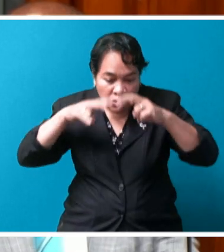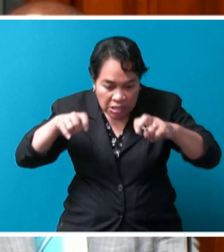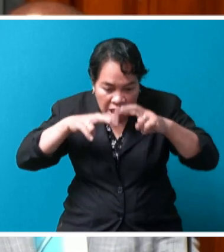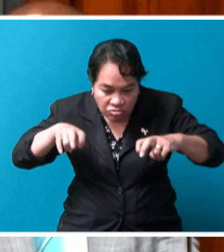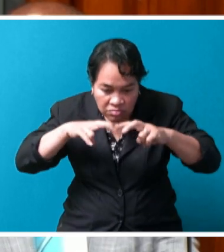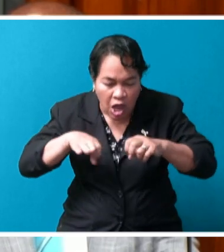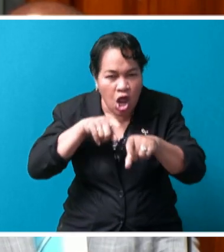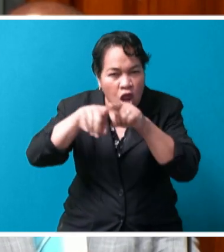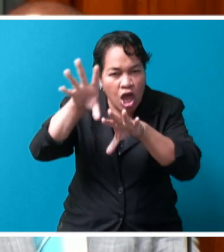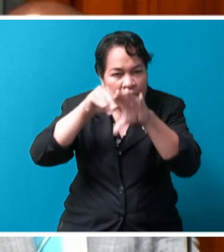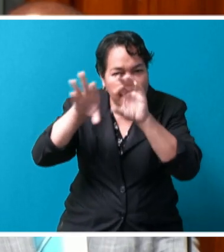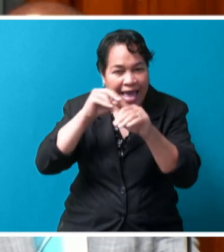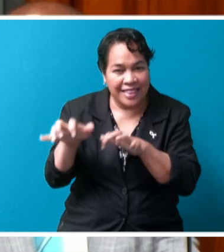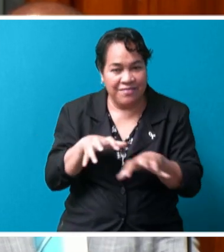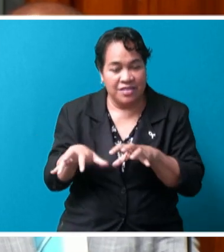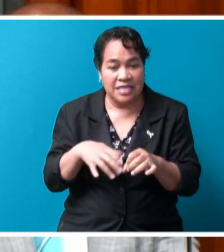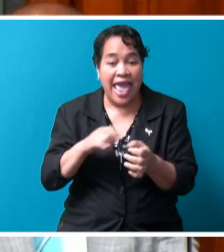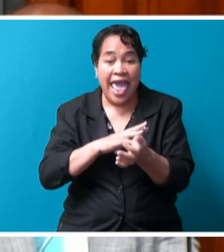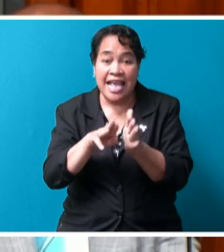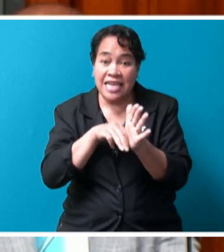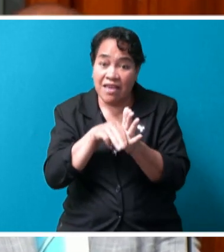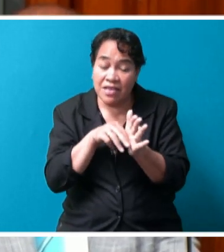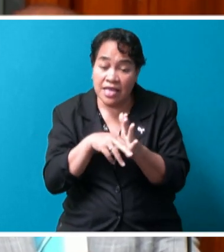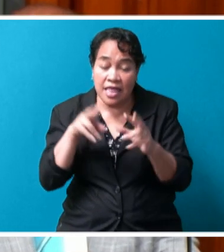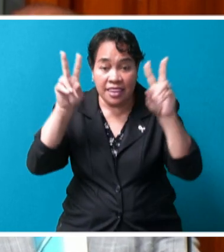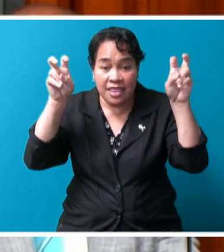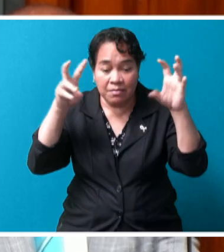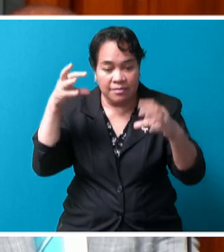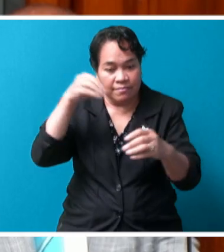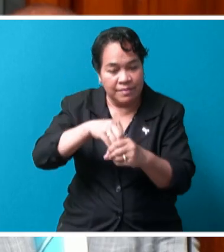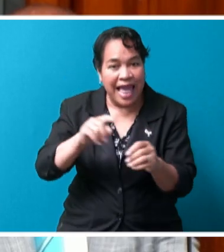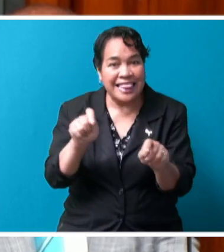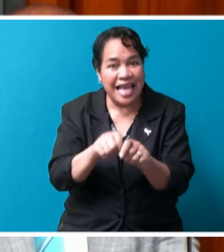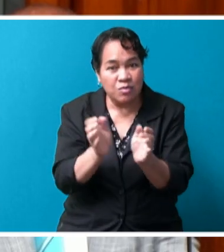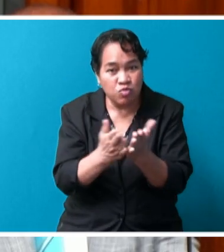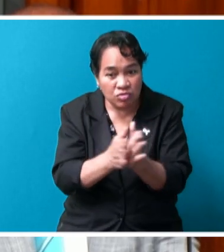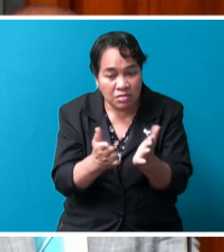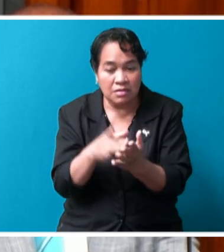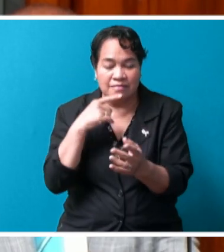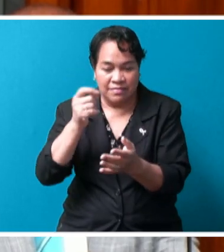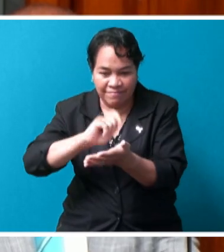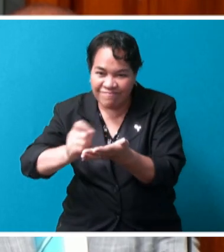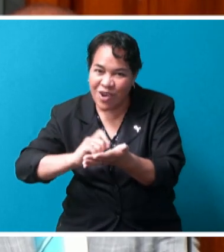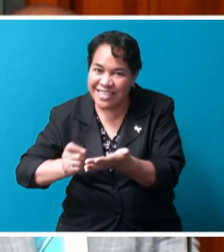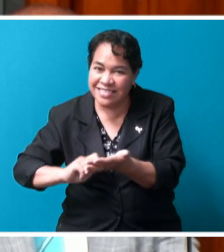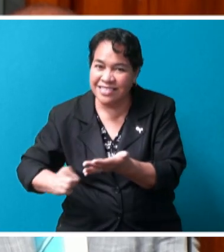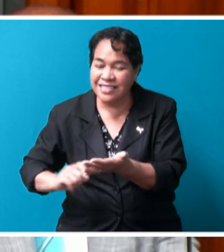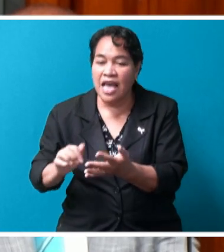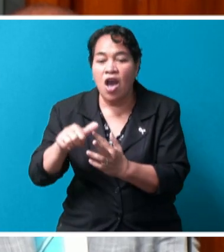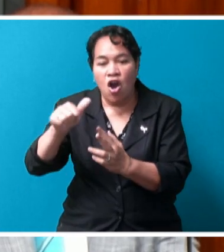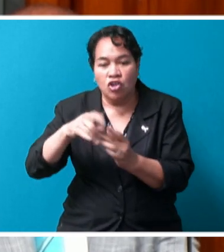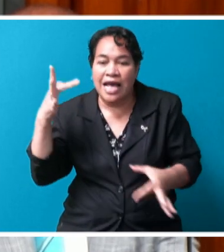activities. HIV-related themes are incorporated within textbook units, expository essay writing,